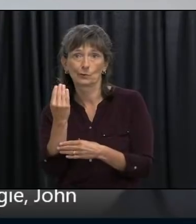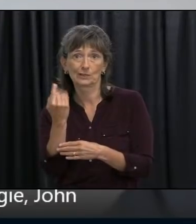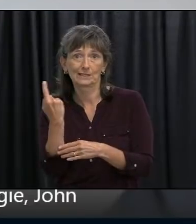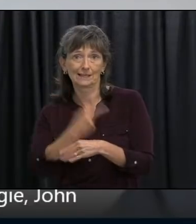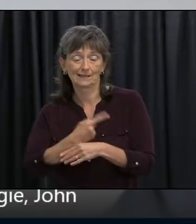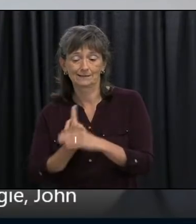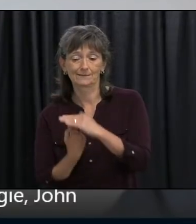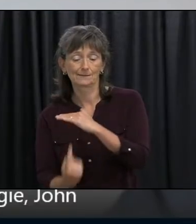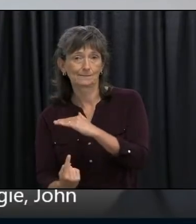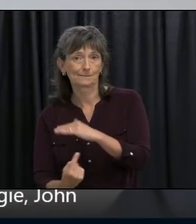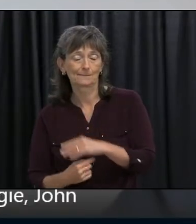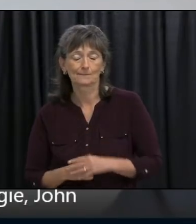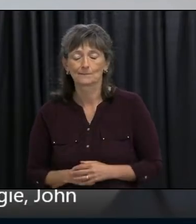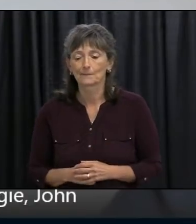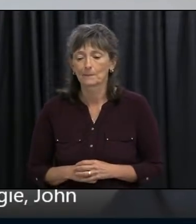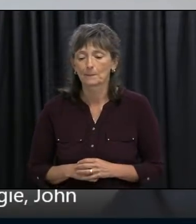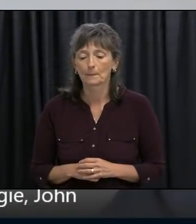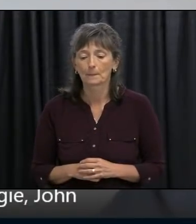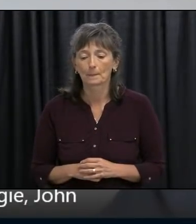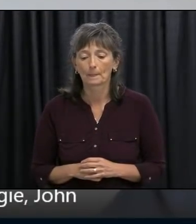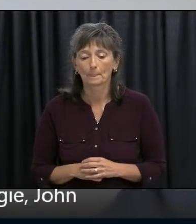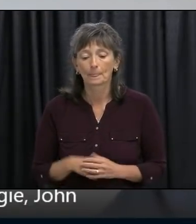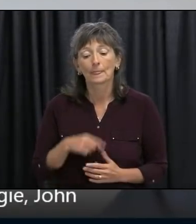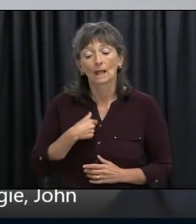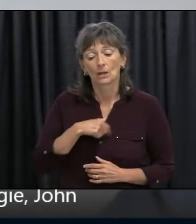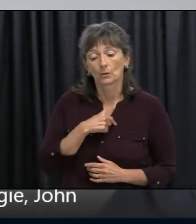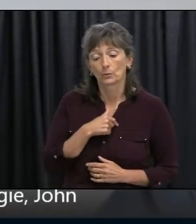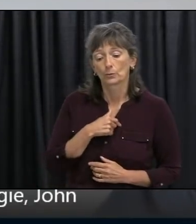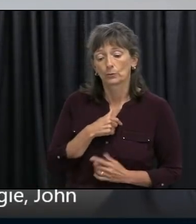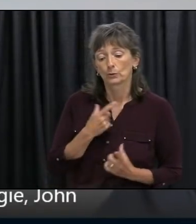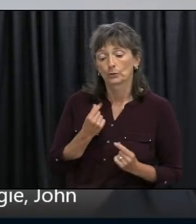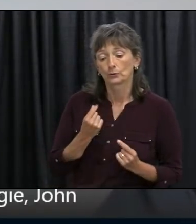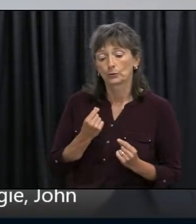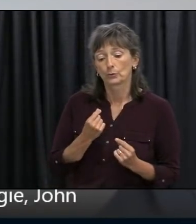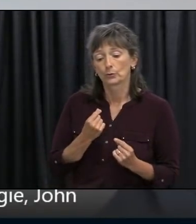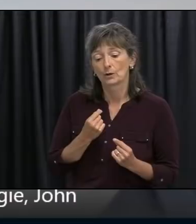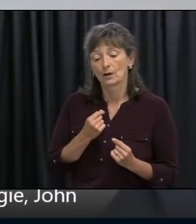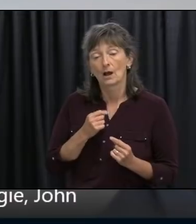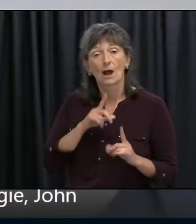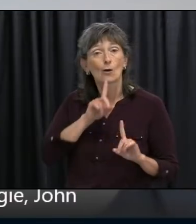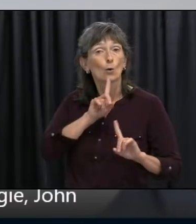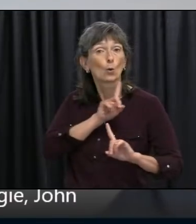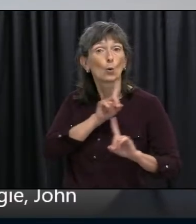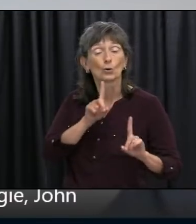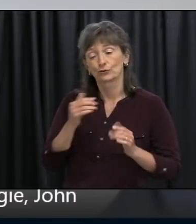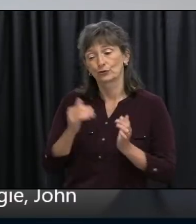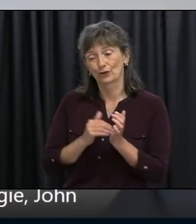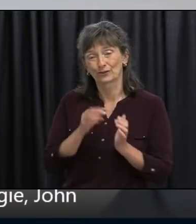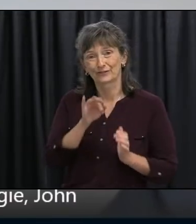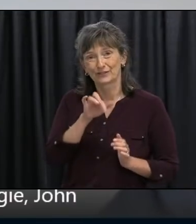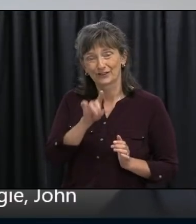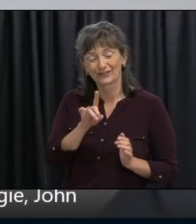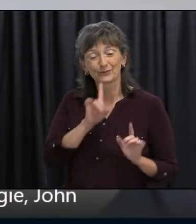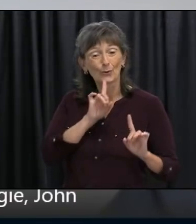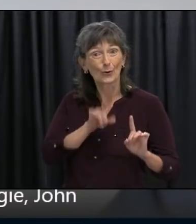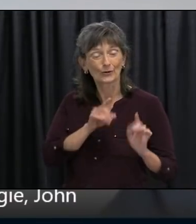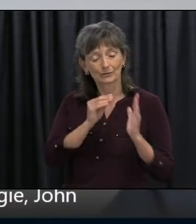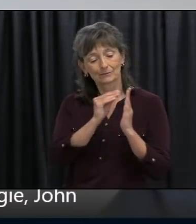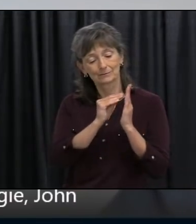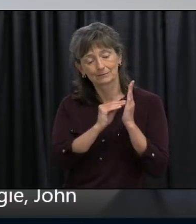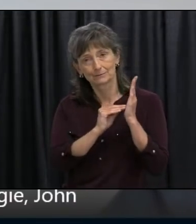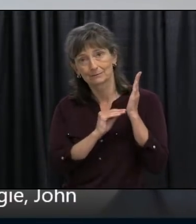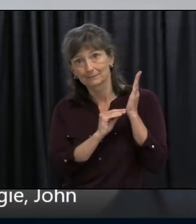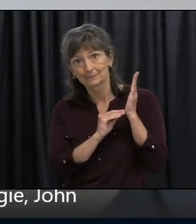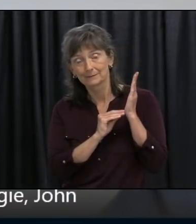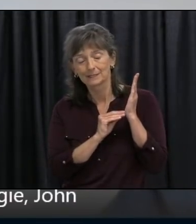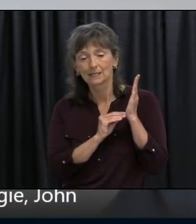are doing is we have written our special measures orders, or Dr. Fitzgerald has, around the